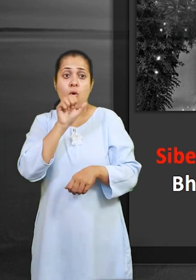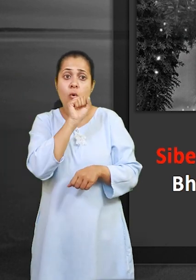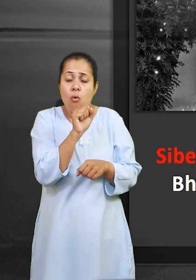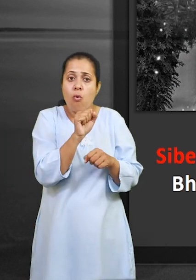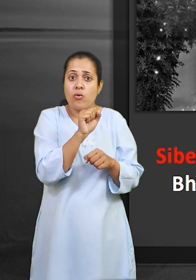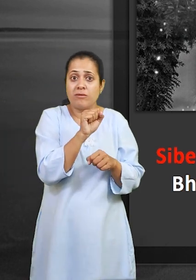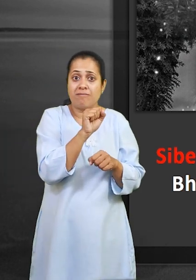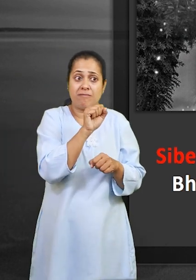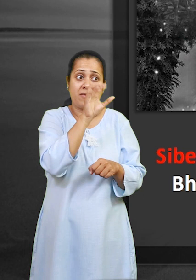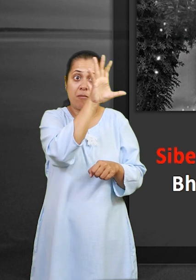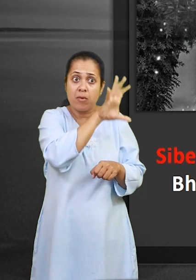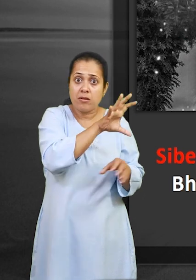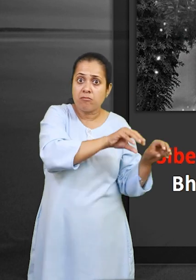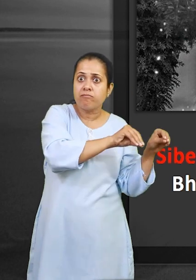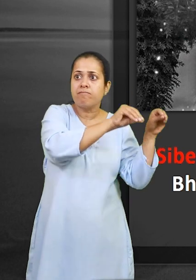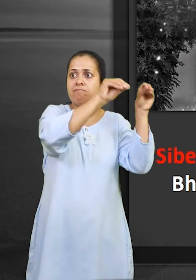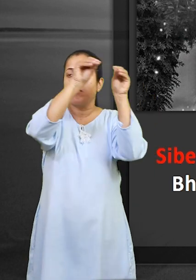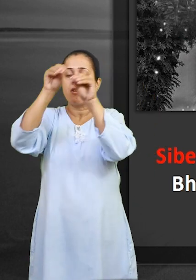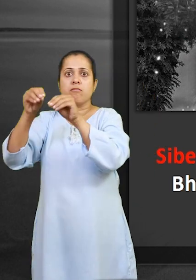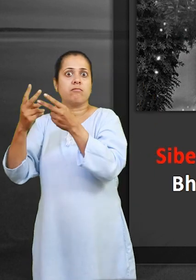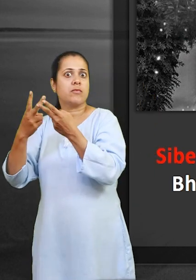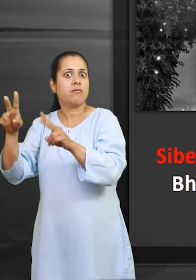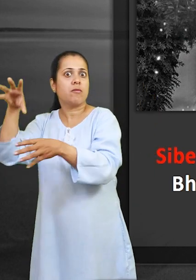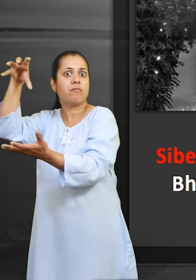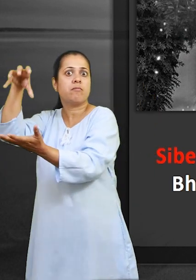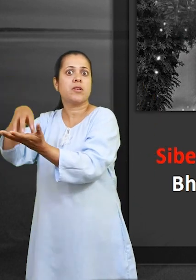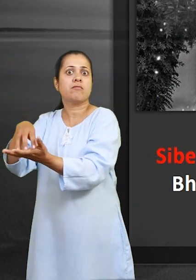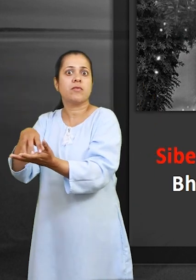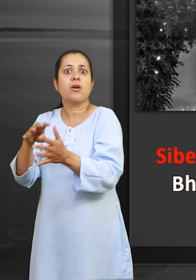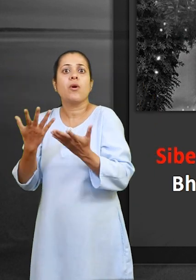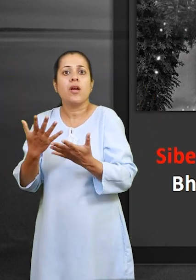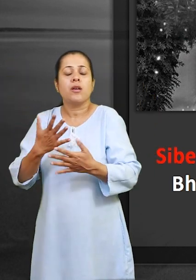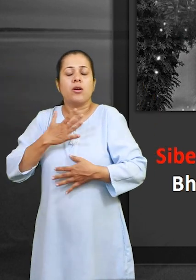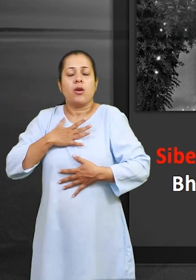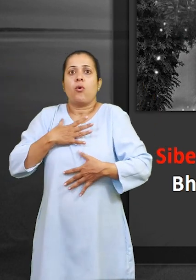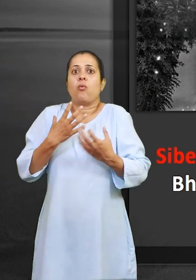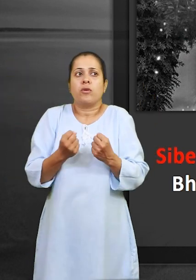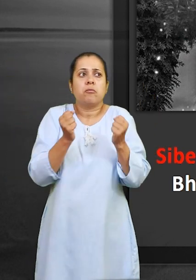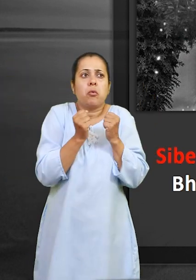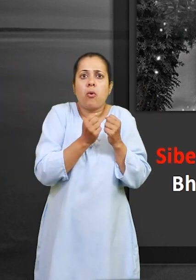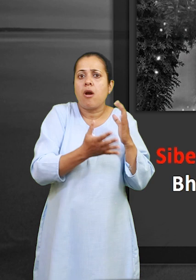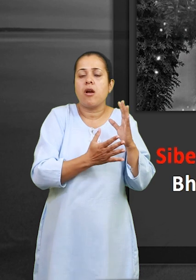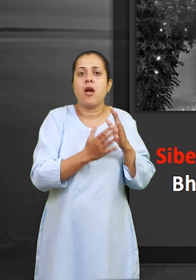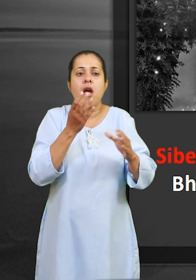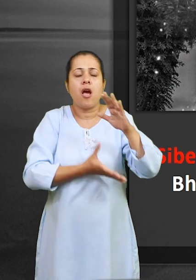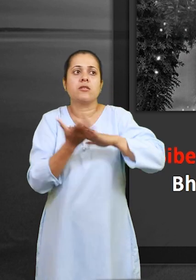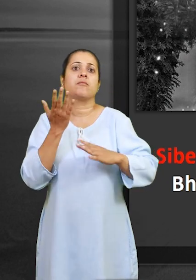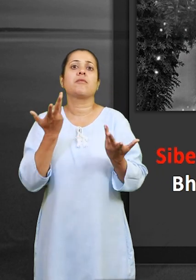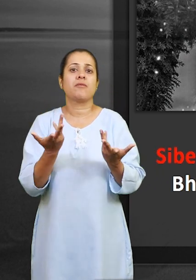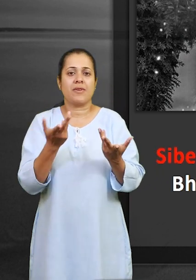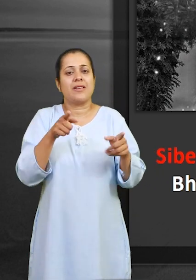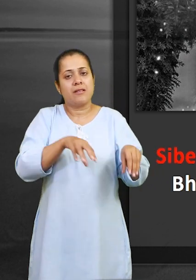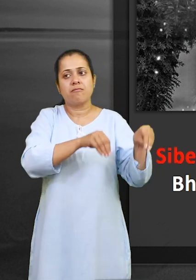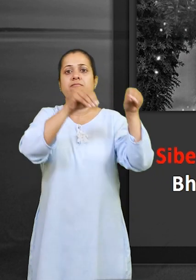their own country to a completely different country only to survive in cold weather. So that is